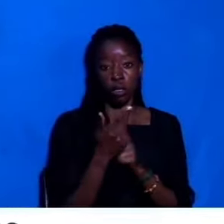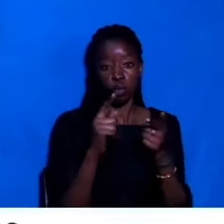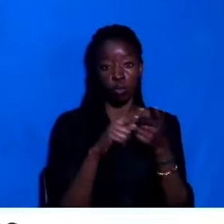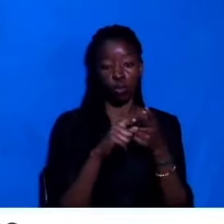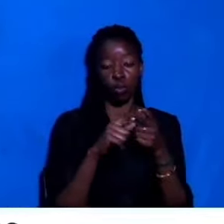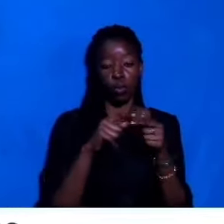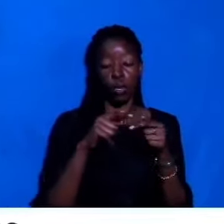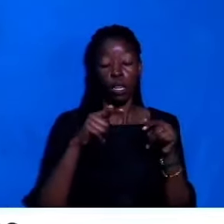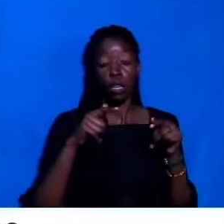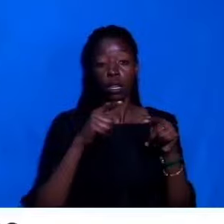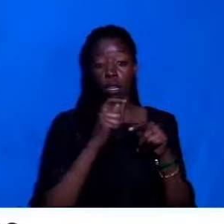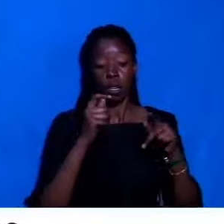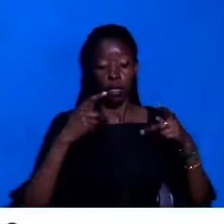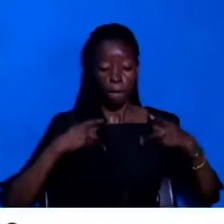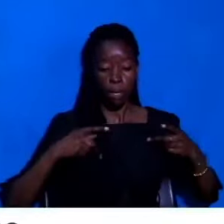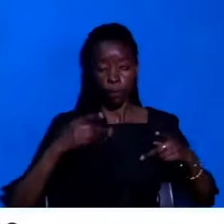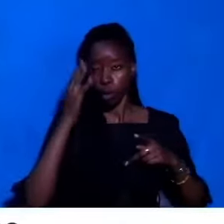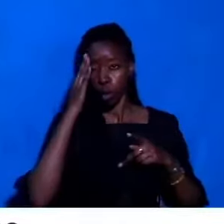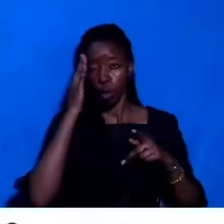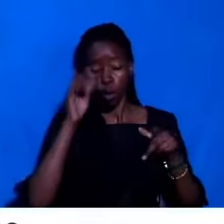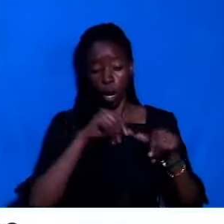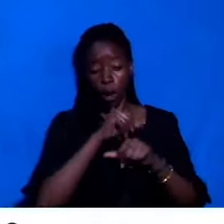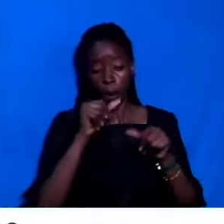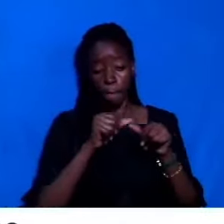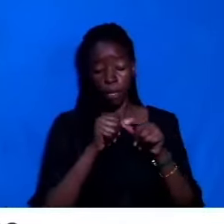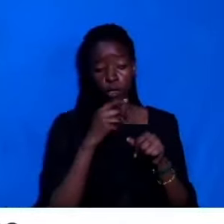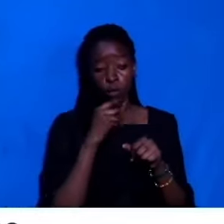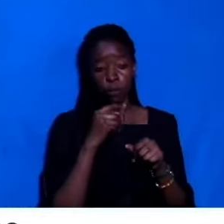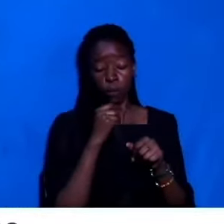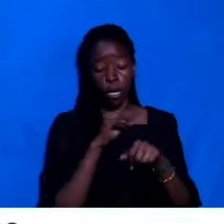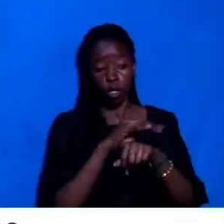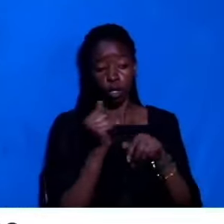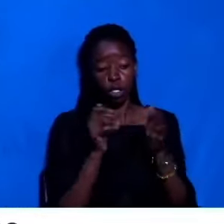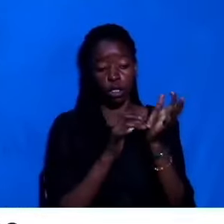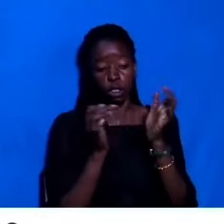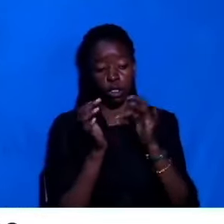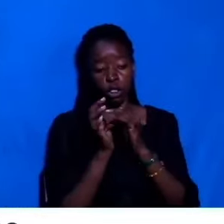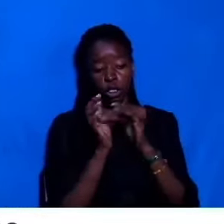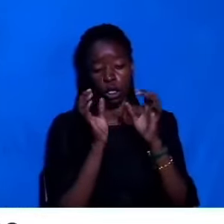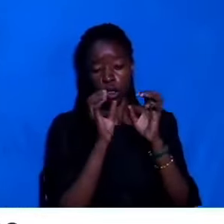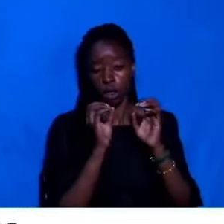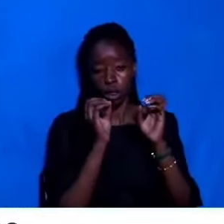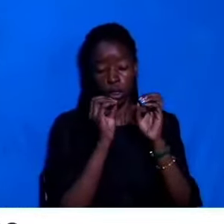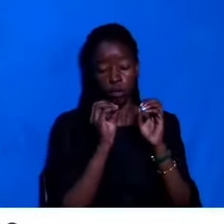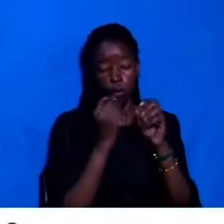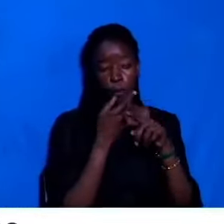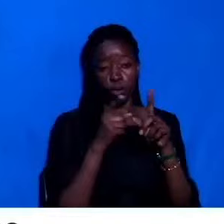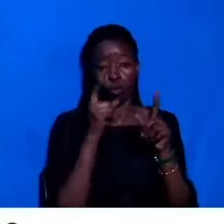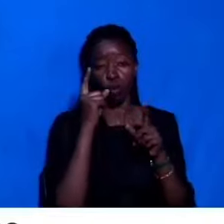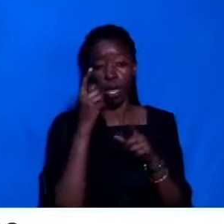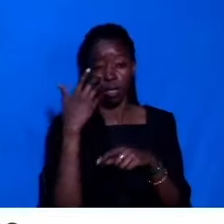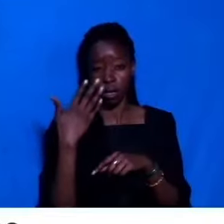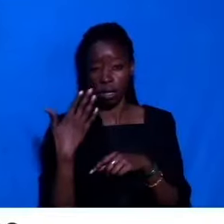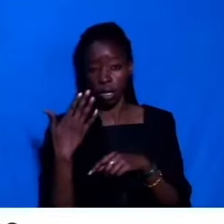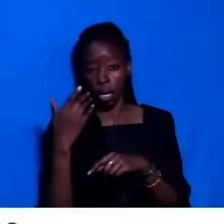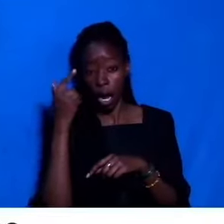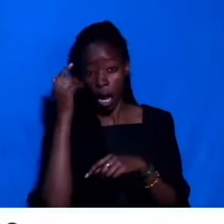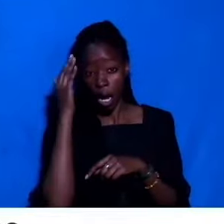may not know more about this man called Jesus, like you guys probably know him, but one thing is for sure.